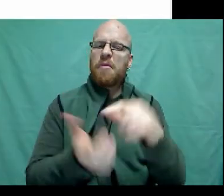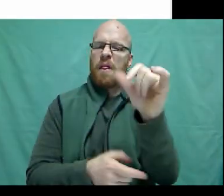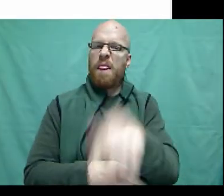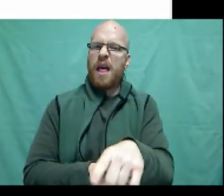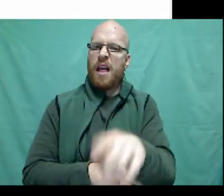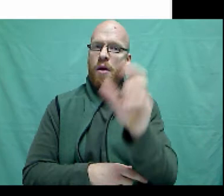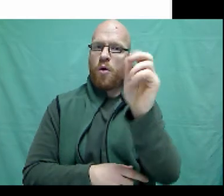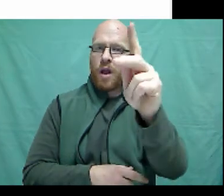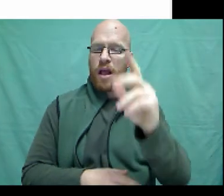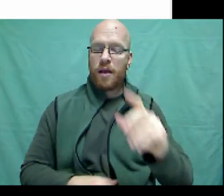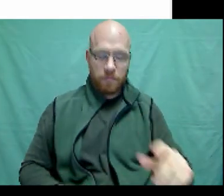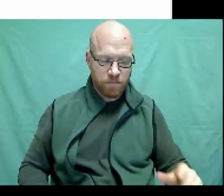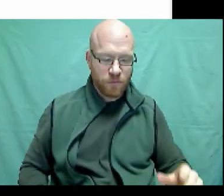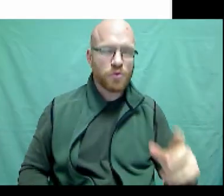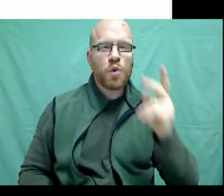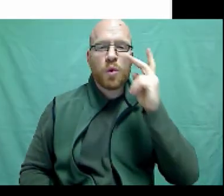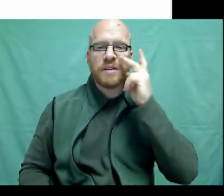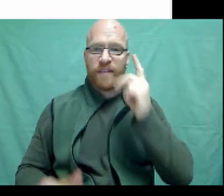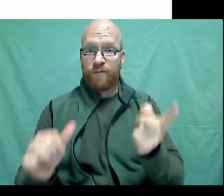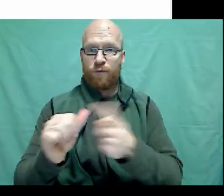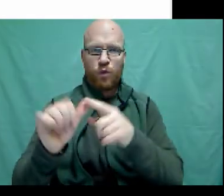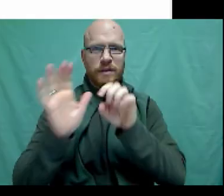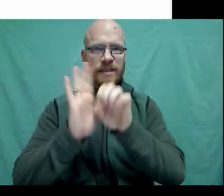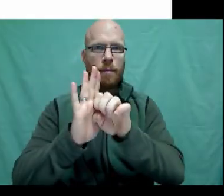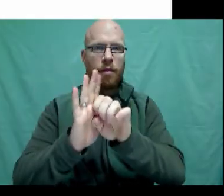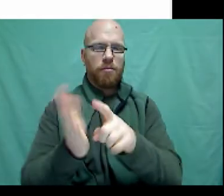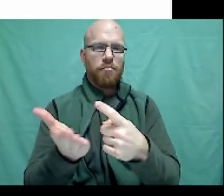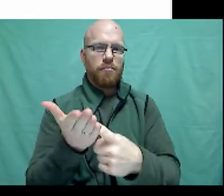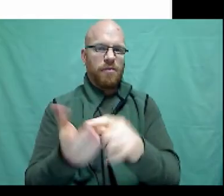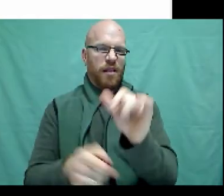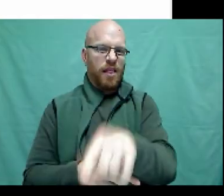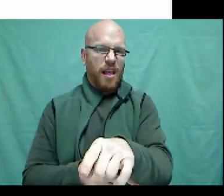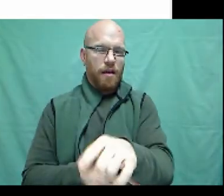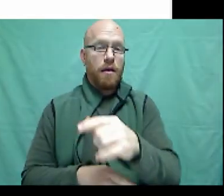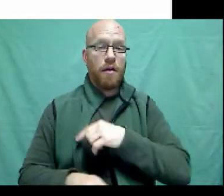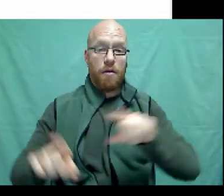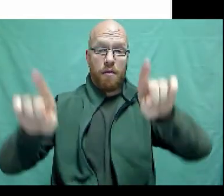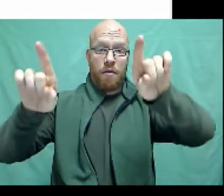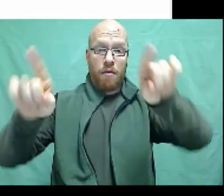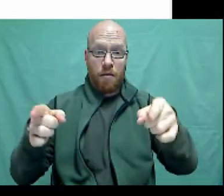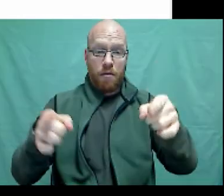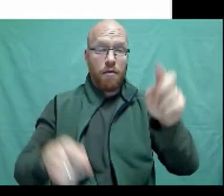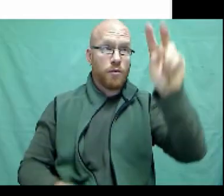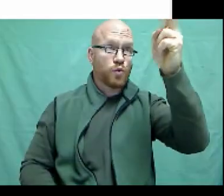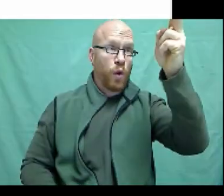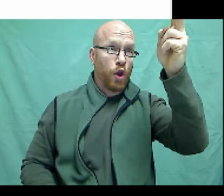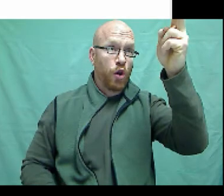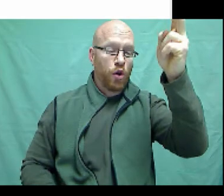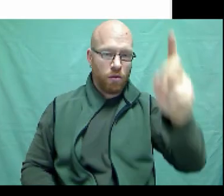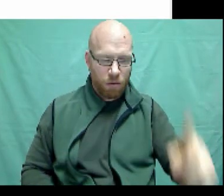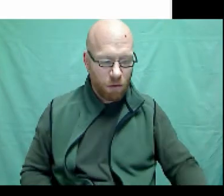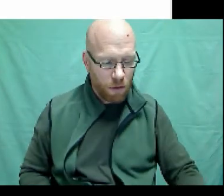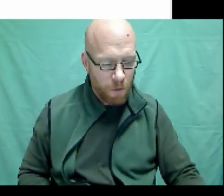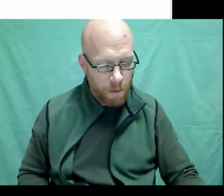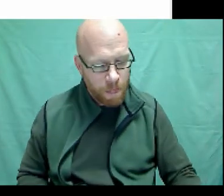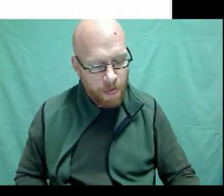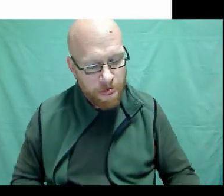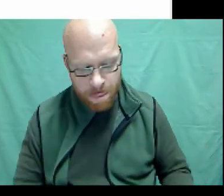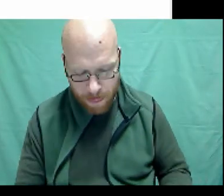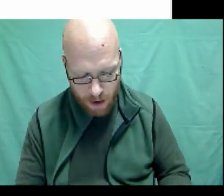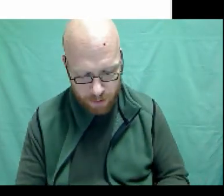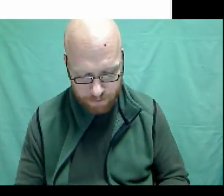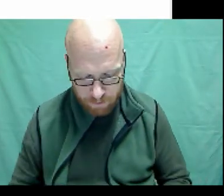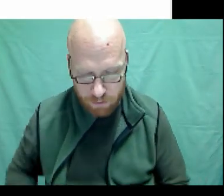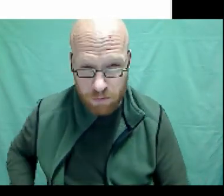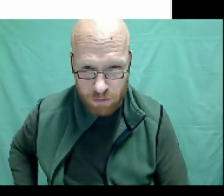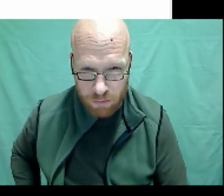And these are a little more complex, and we're going to discuss these now, okay? The first example here, you'll see what happens. We have